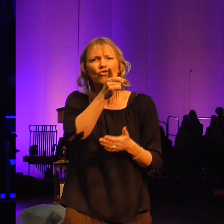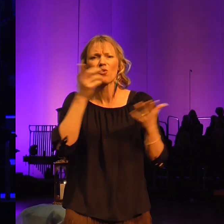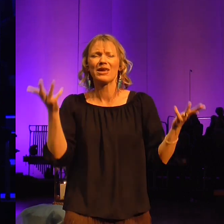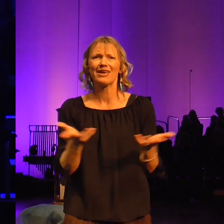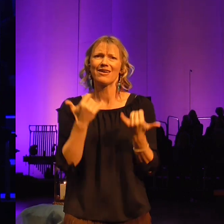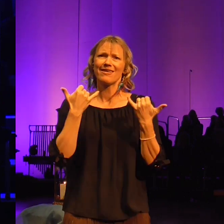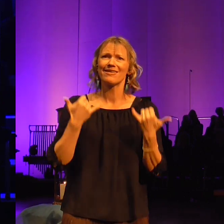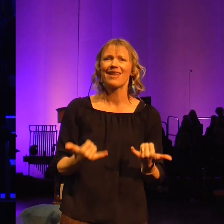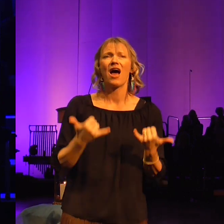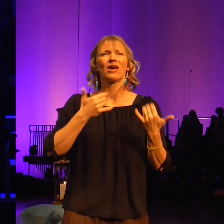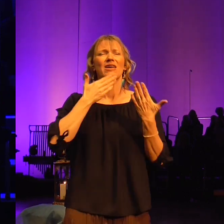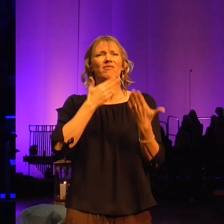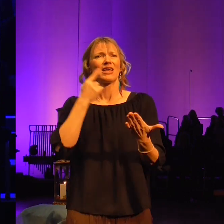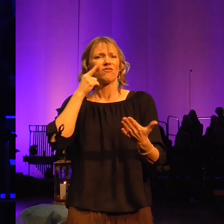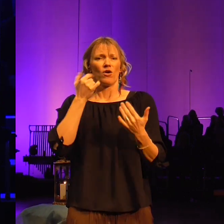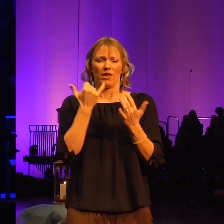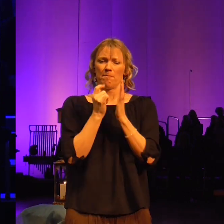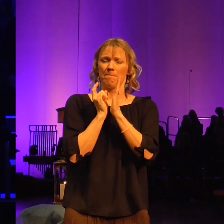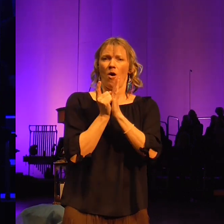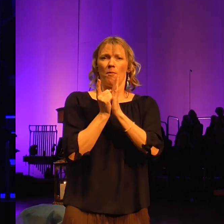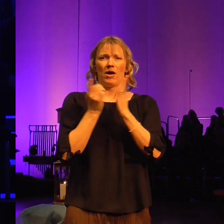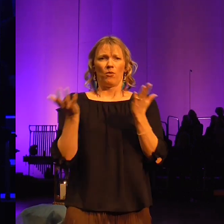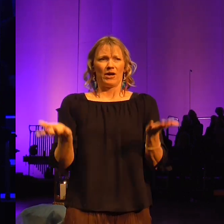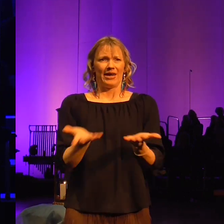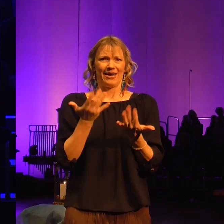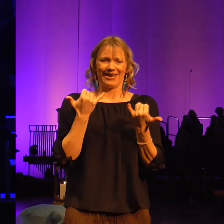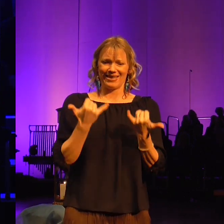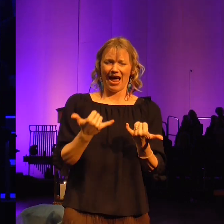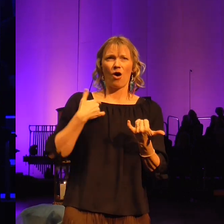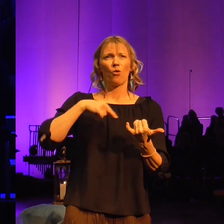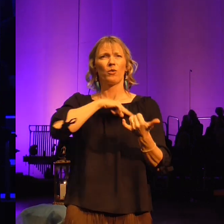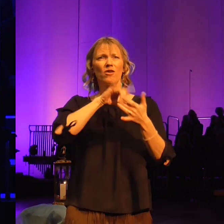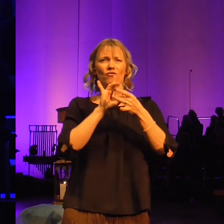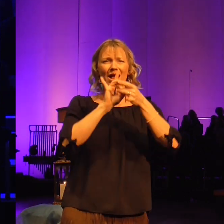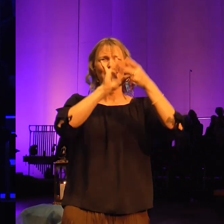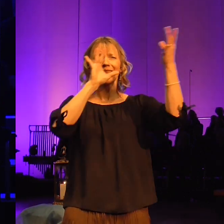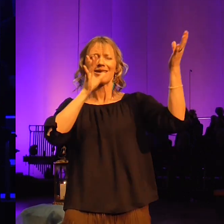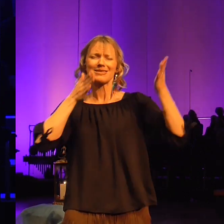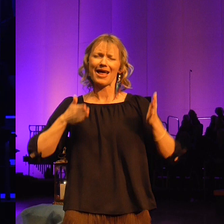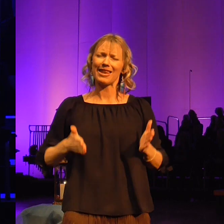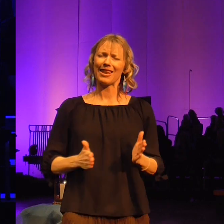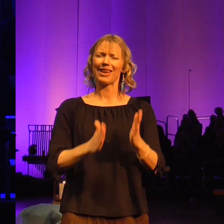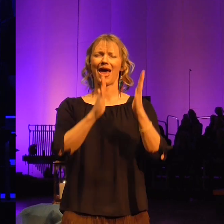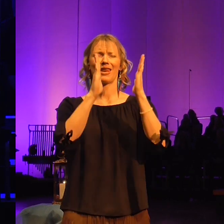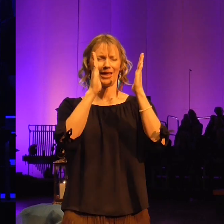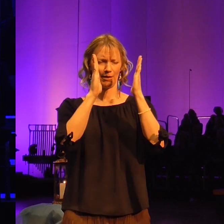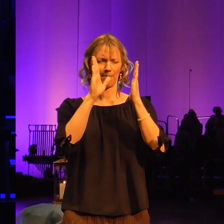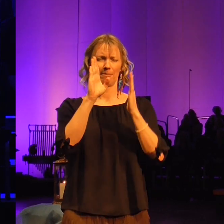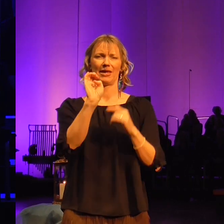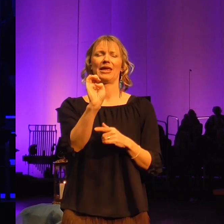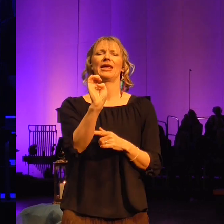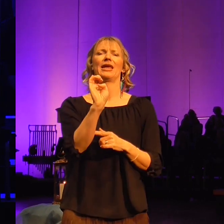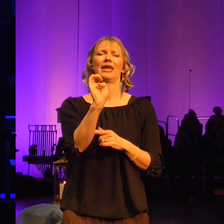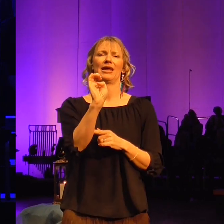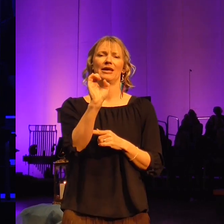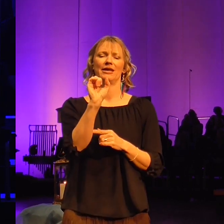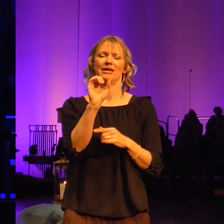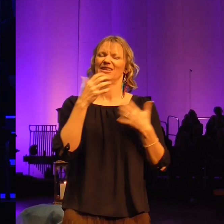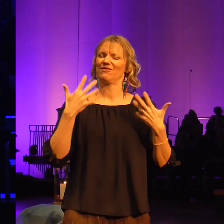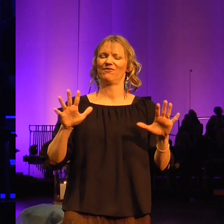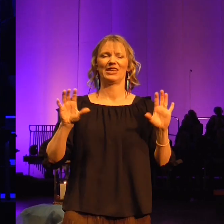give thanks for this moment we are in right now, and we simply release it and let it go and let it be. It is